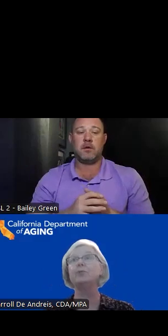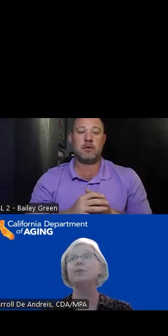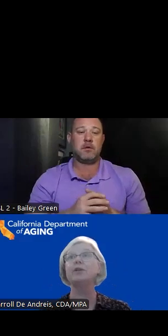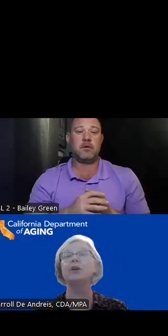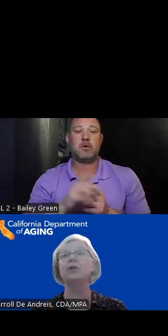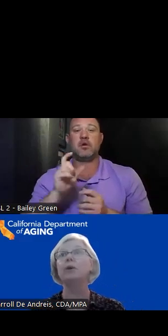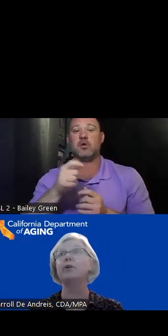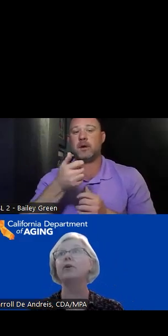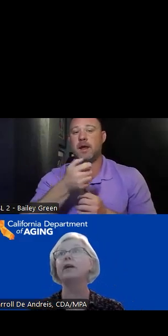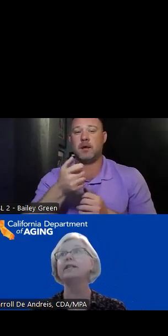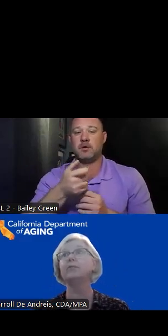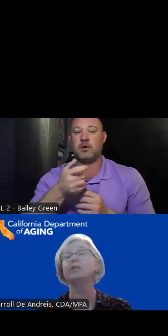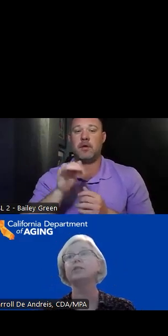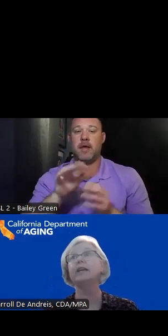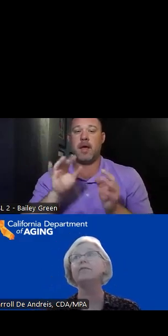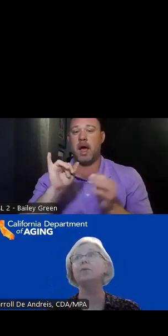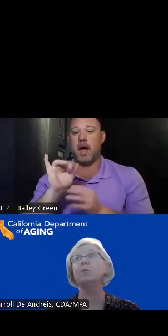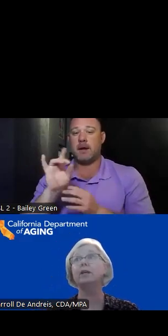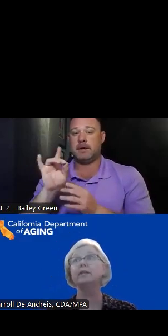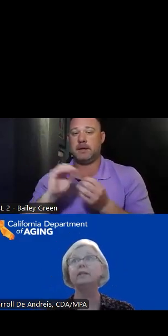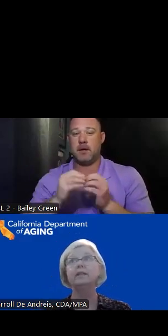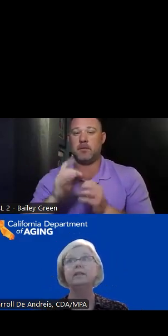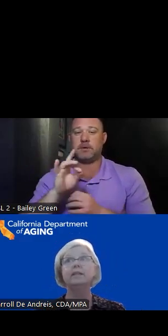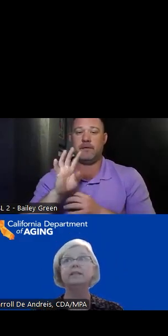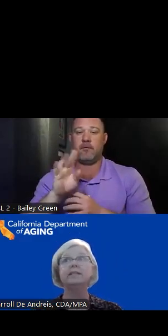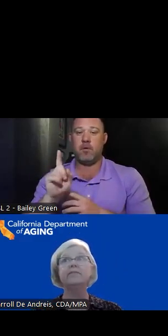888-788-0099, and you would put in our webinar ID, which is